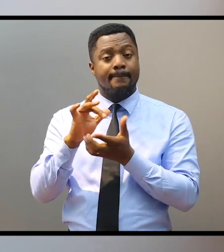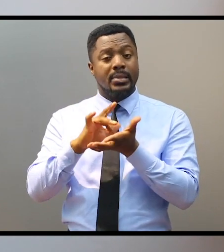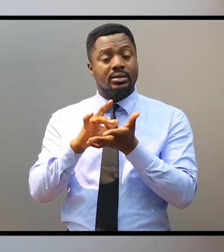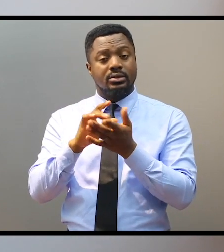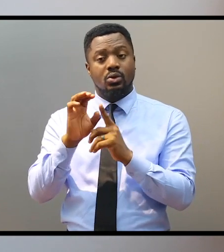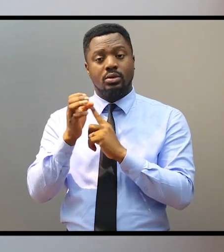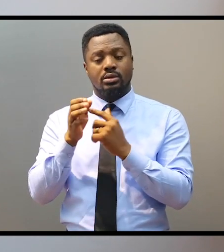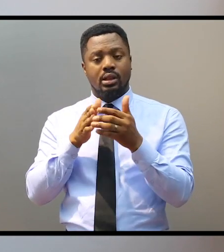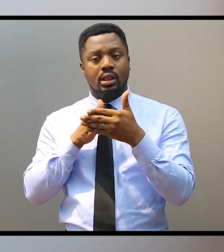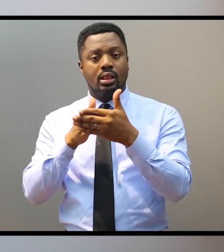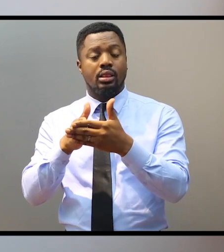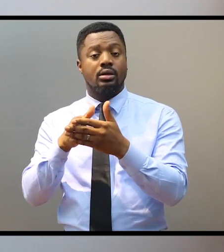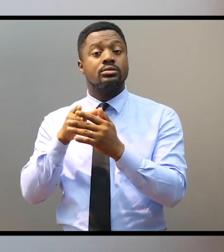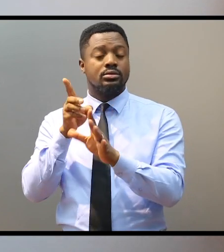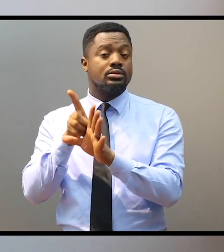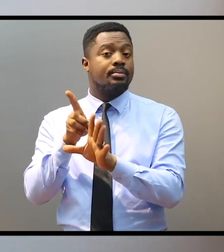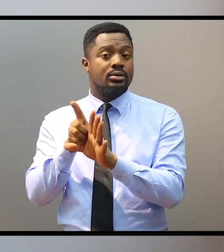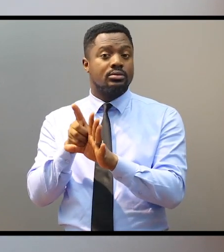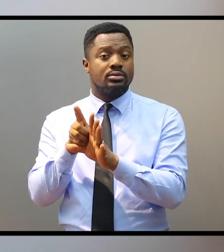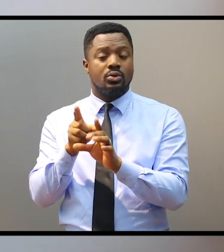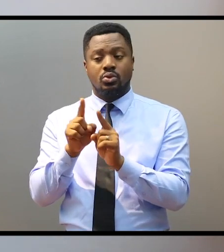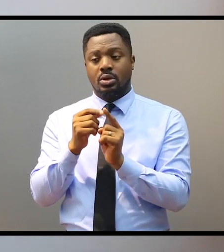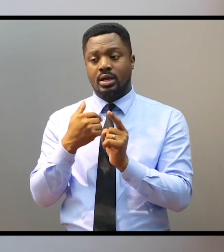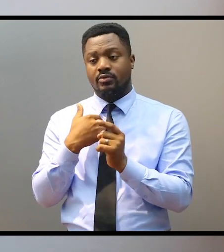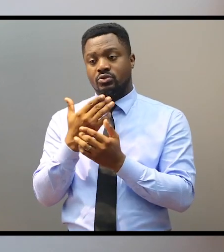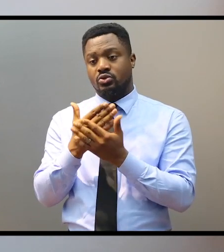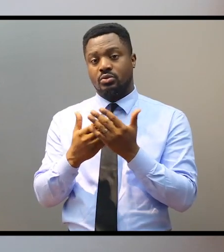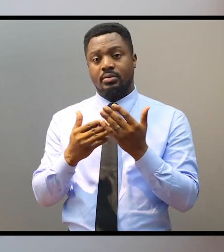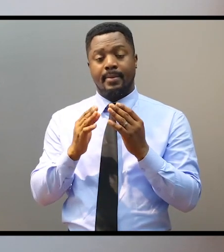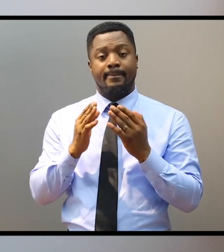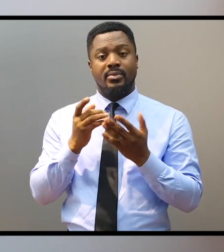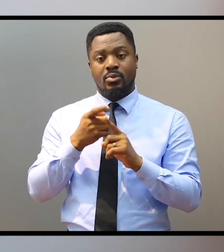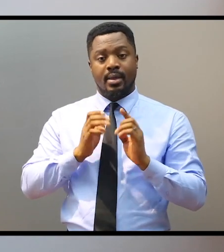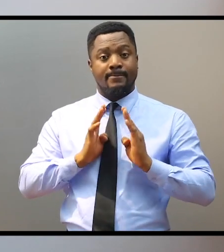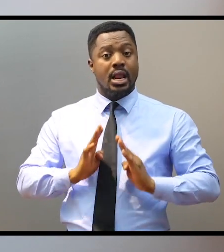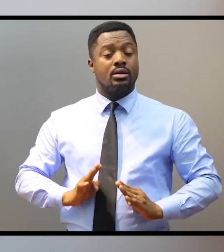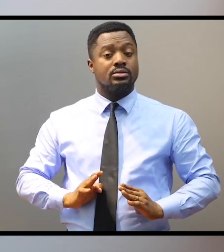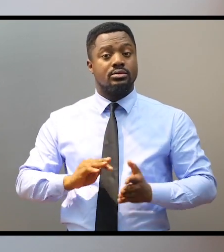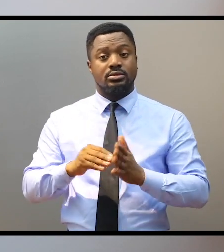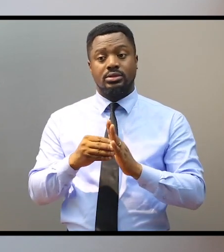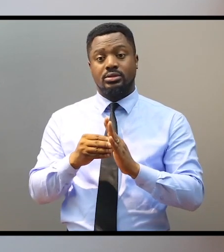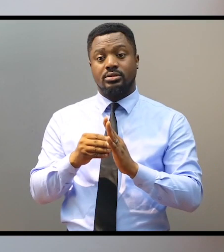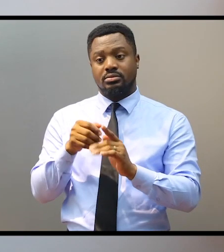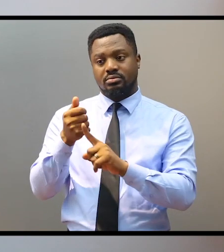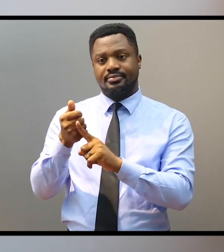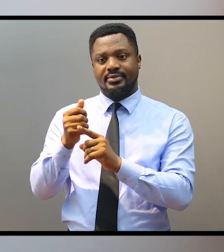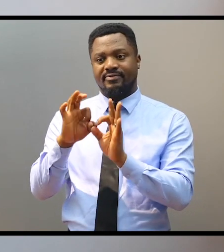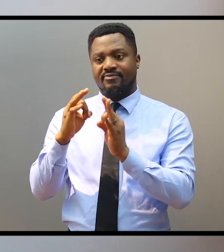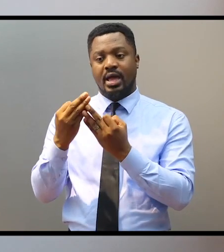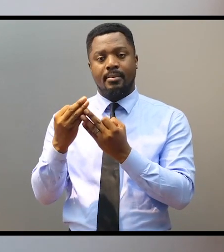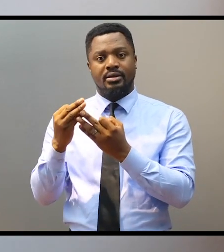medical condition that has led to a disability. And then we have those that are biological. So it can be an